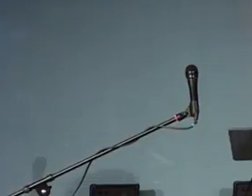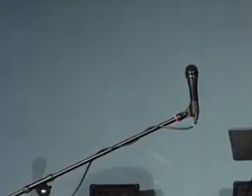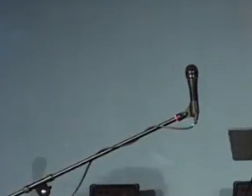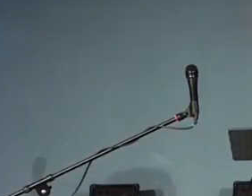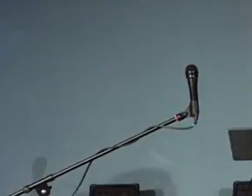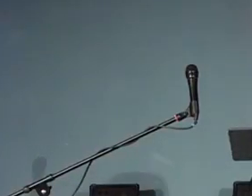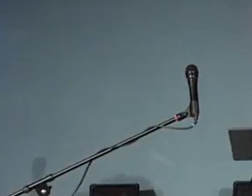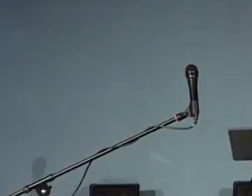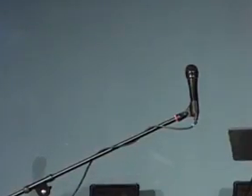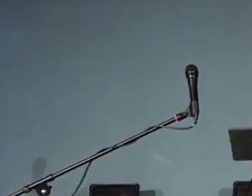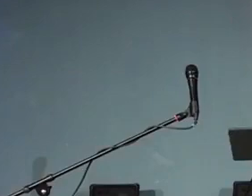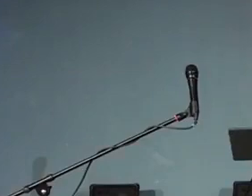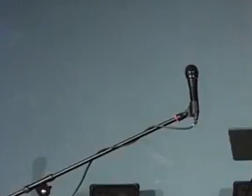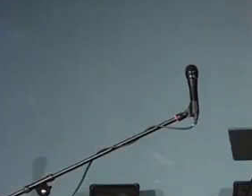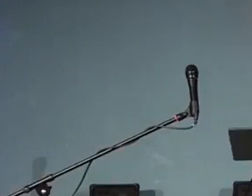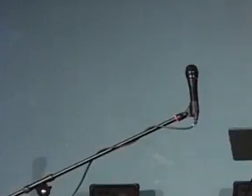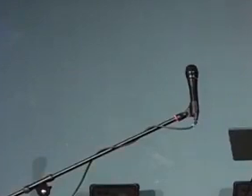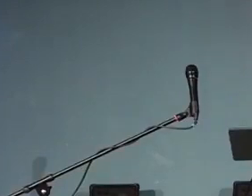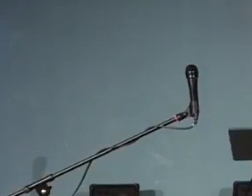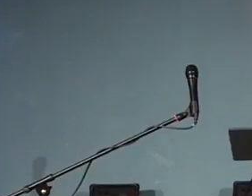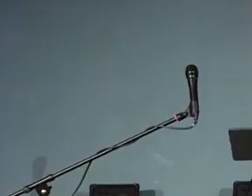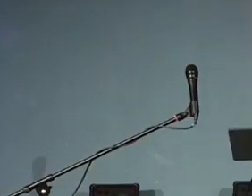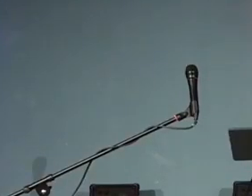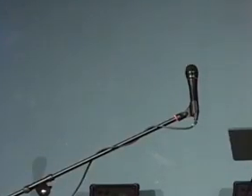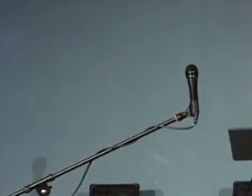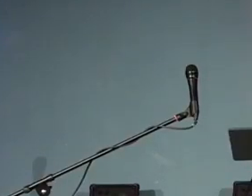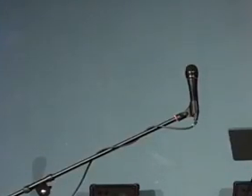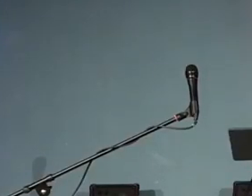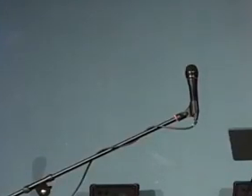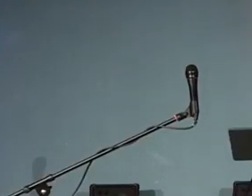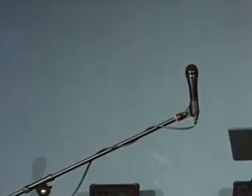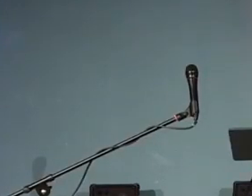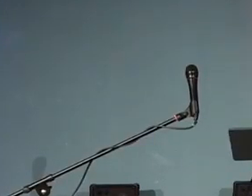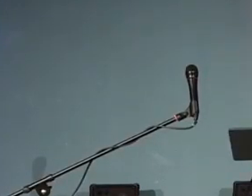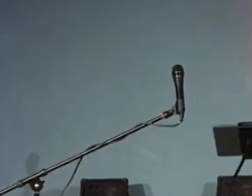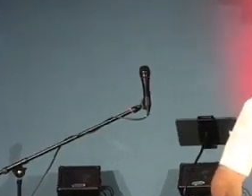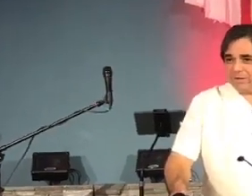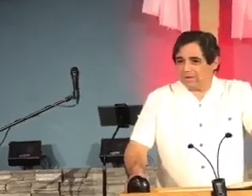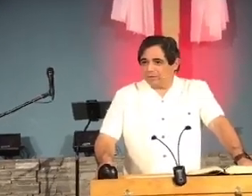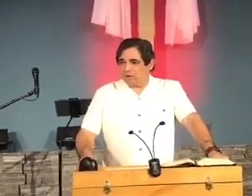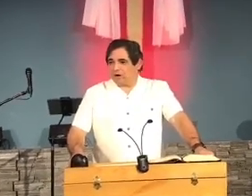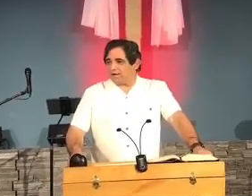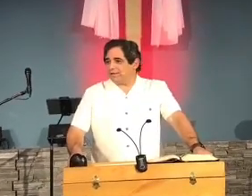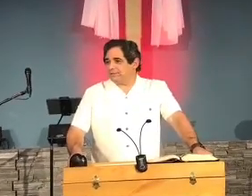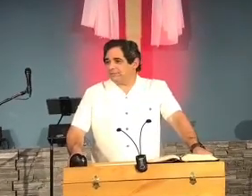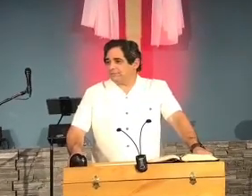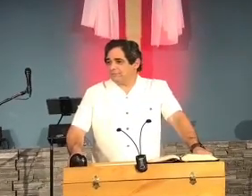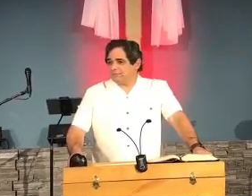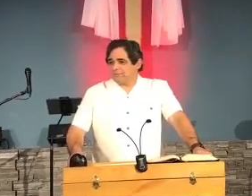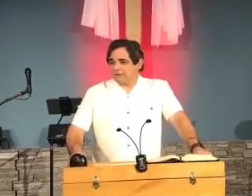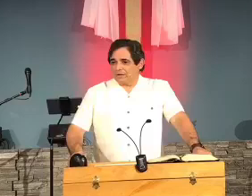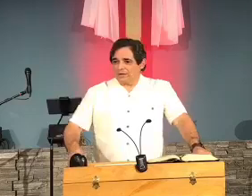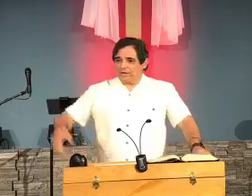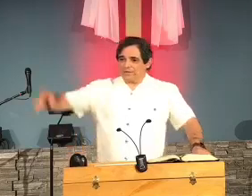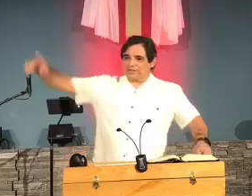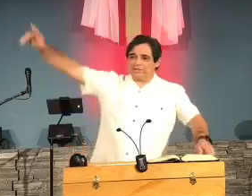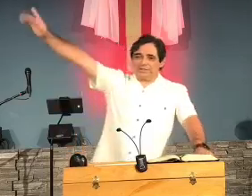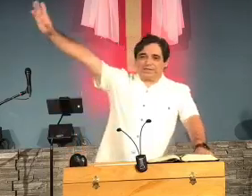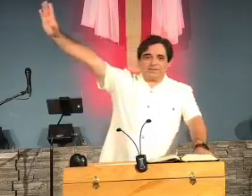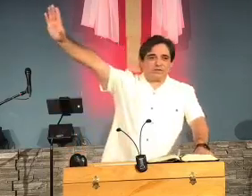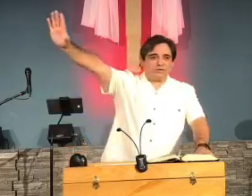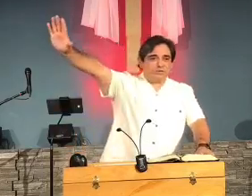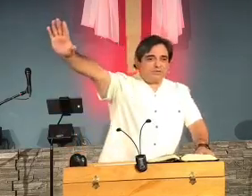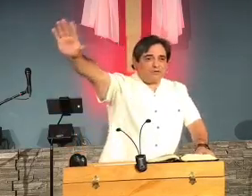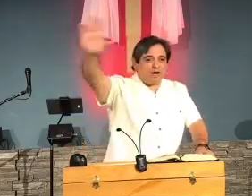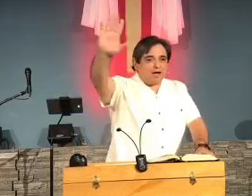then he says this, I love this. But be of good cheer. Why? Jesus